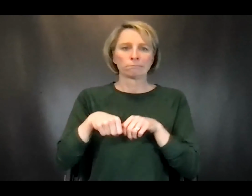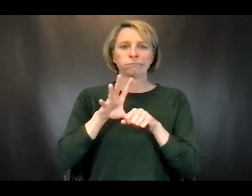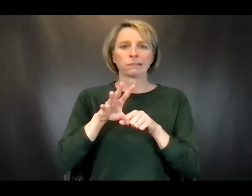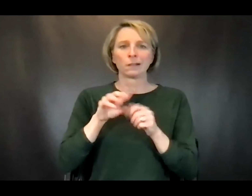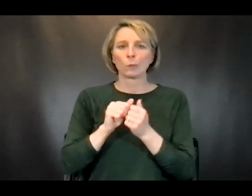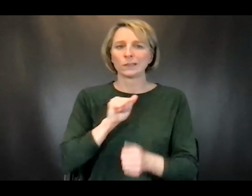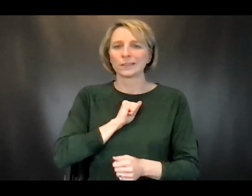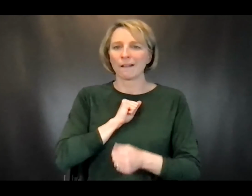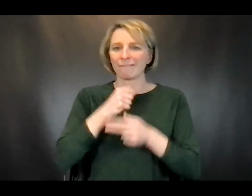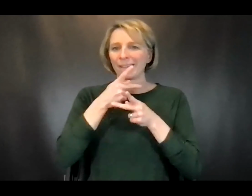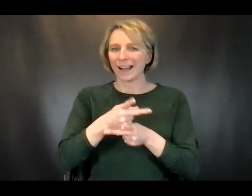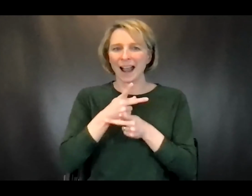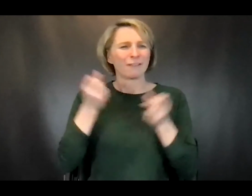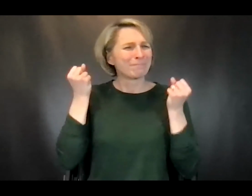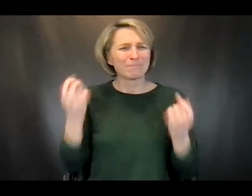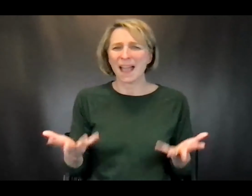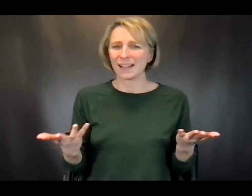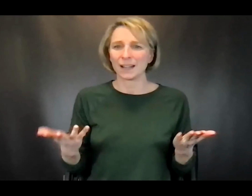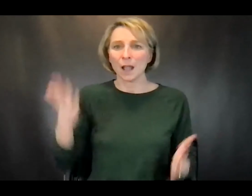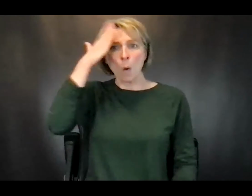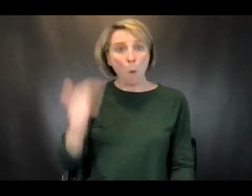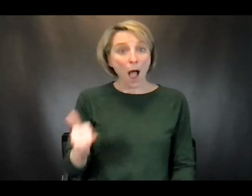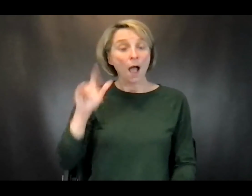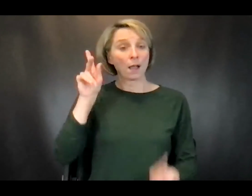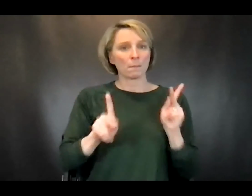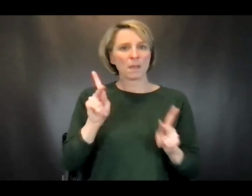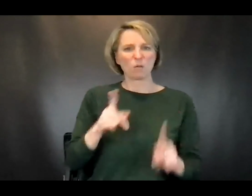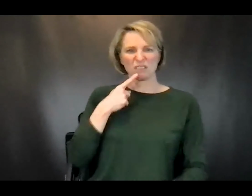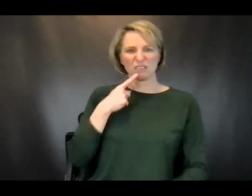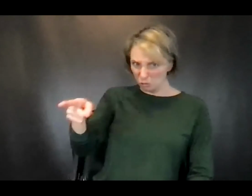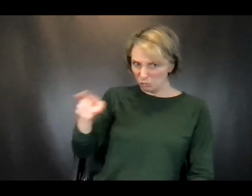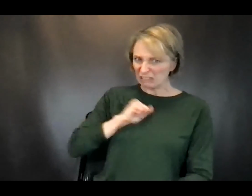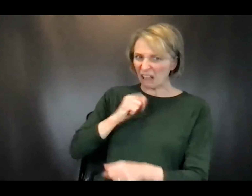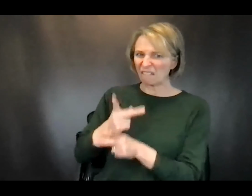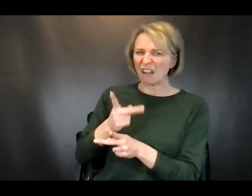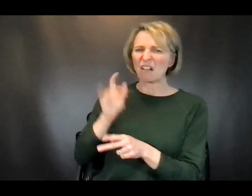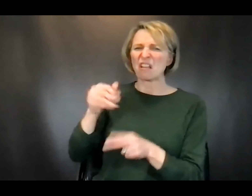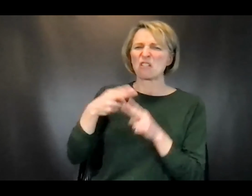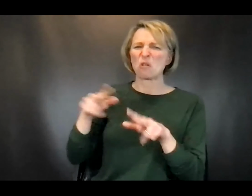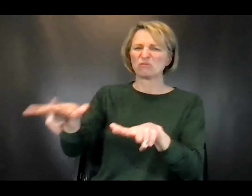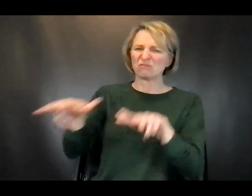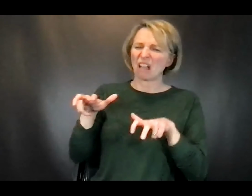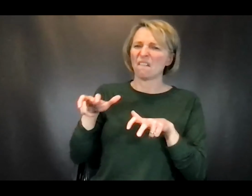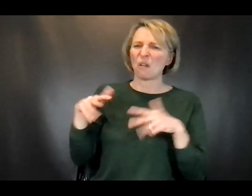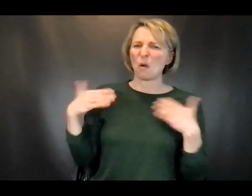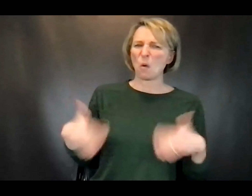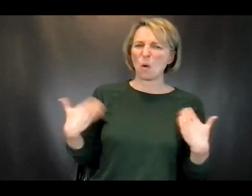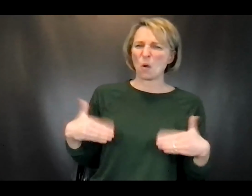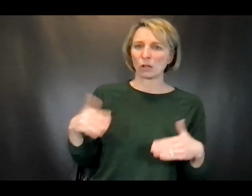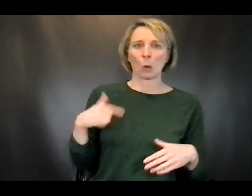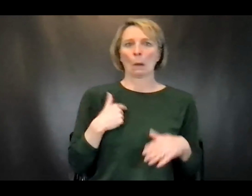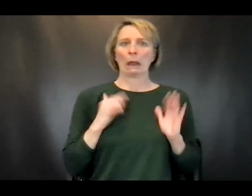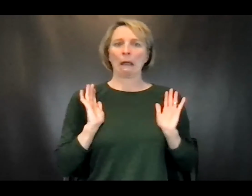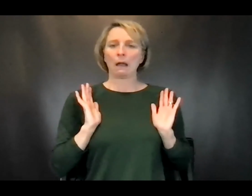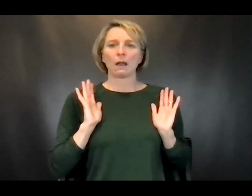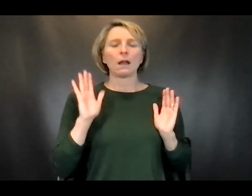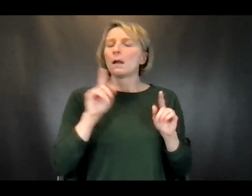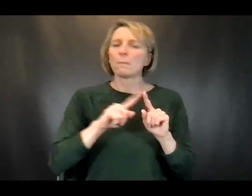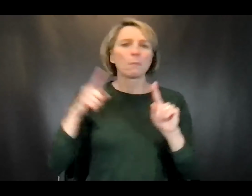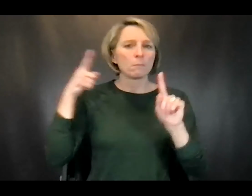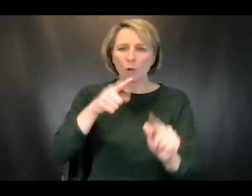self-care because we've been told it's selfish, right? Here's the thing. If you don't take care of